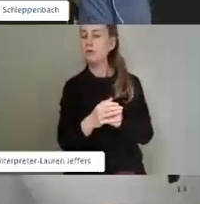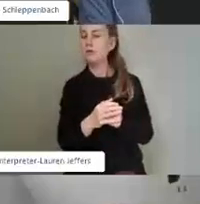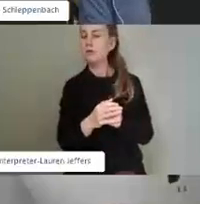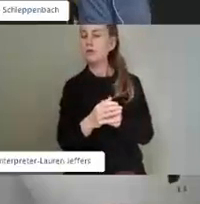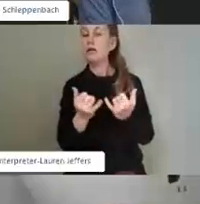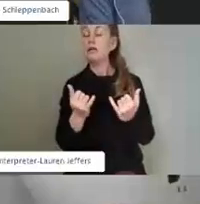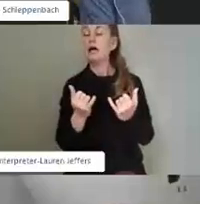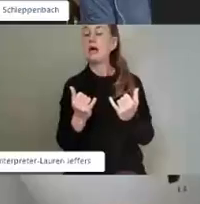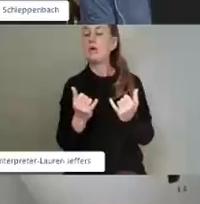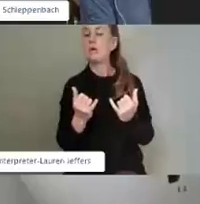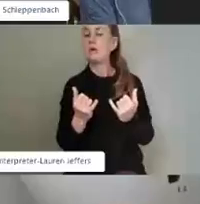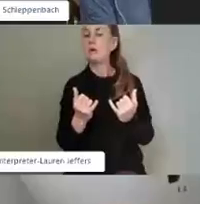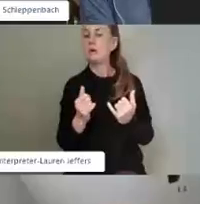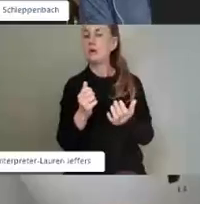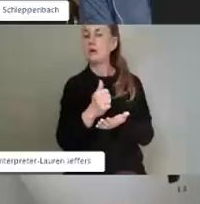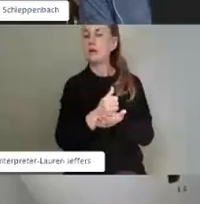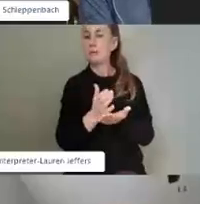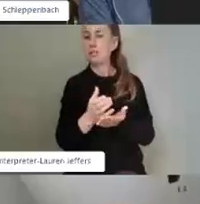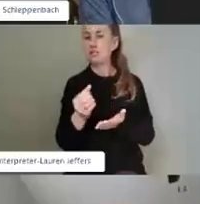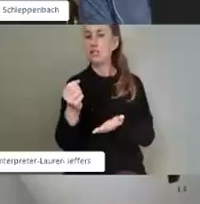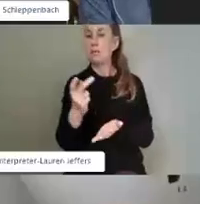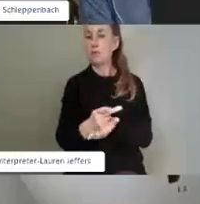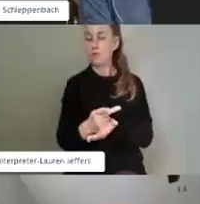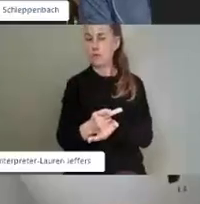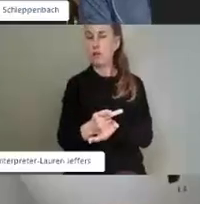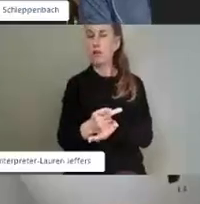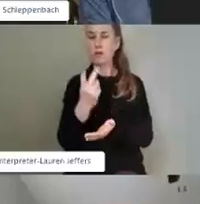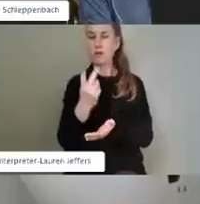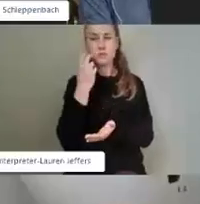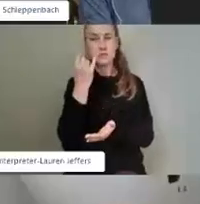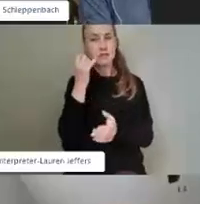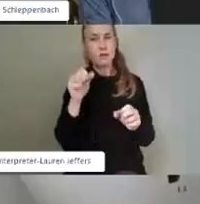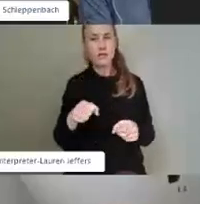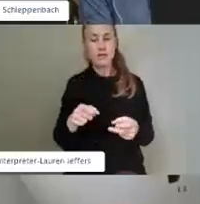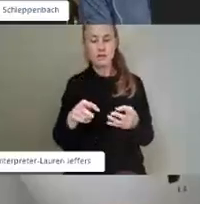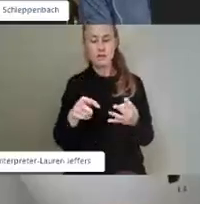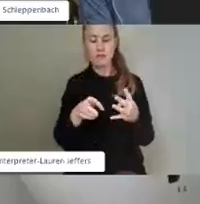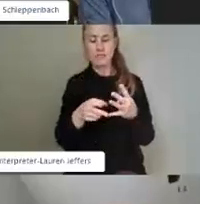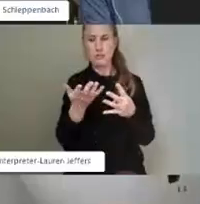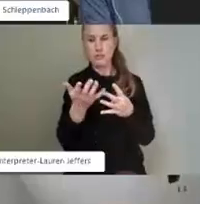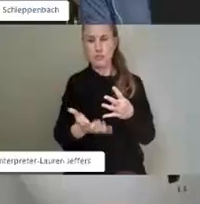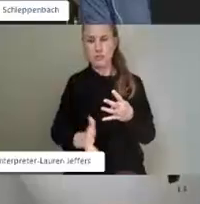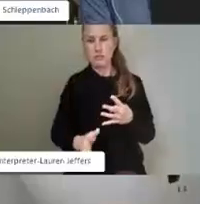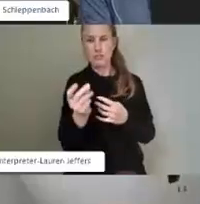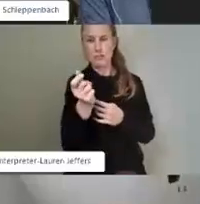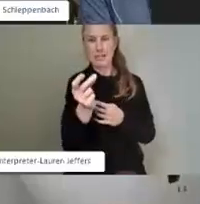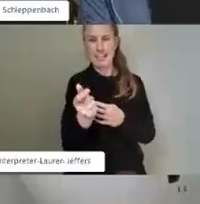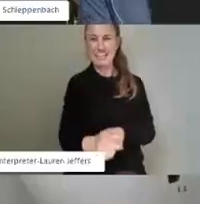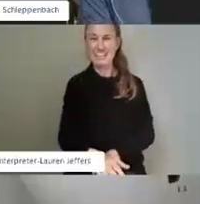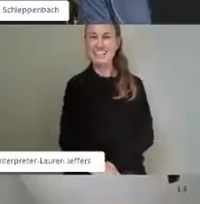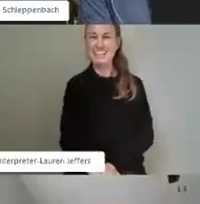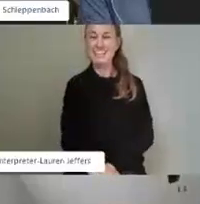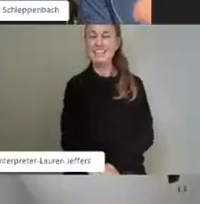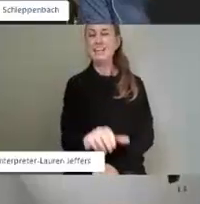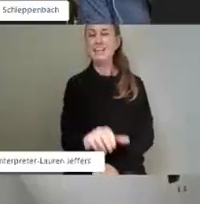let's start with the budget approval. Let's see if we can try to get these last 2 through quickly, so.